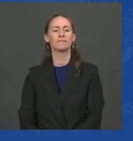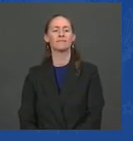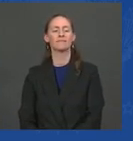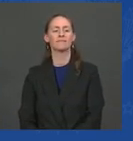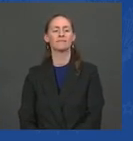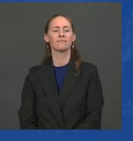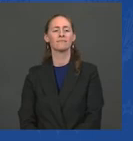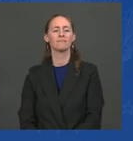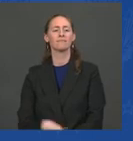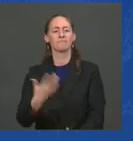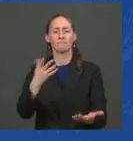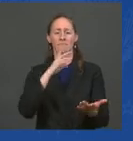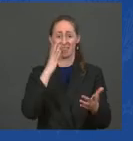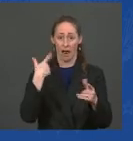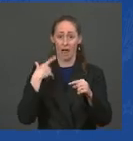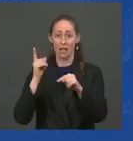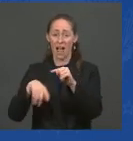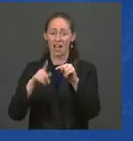we can't do this.